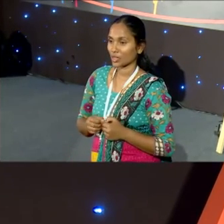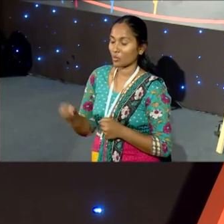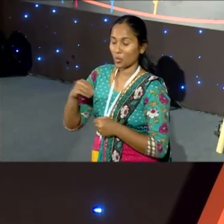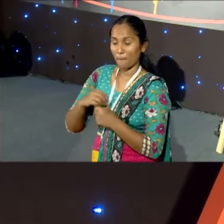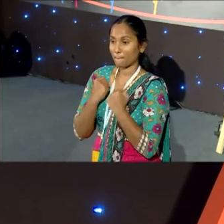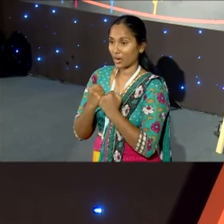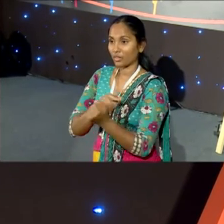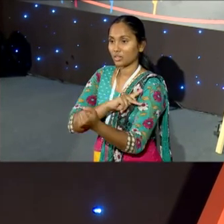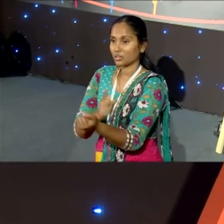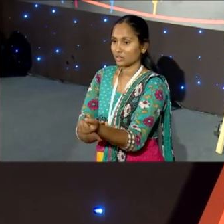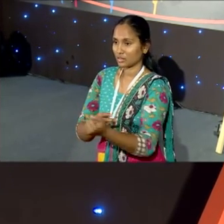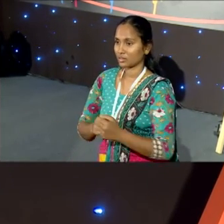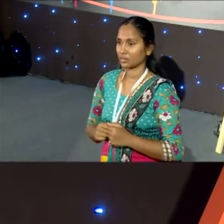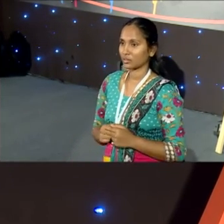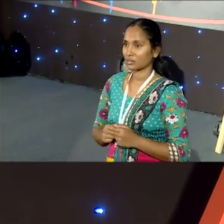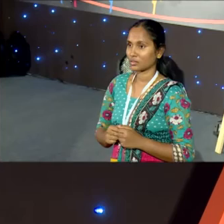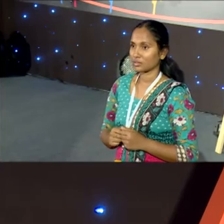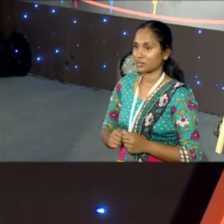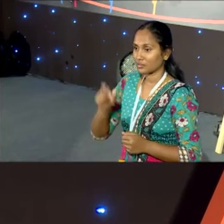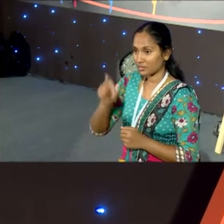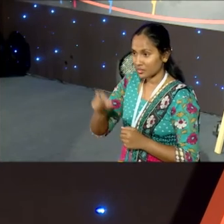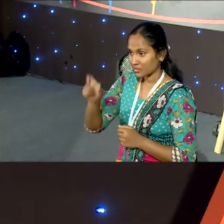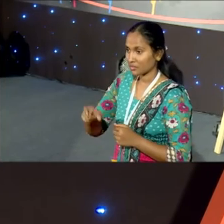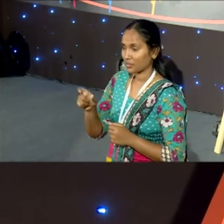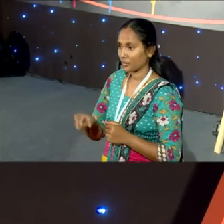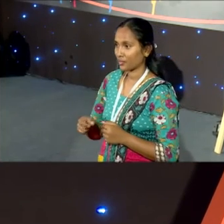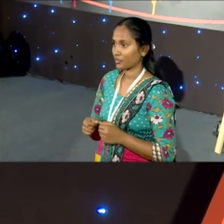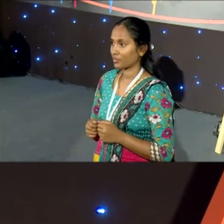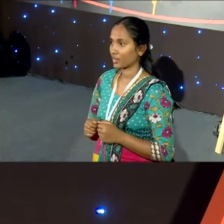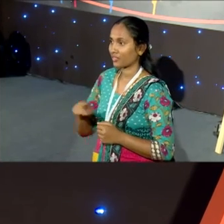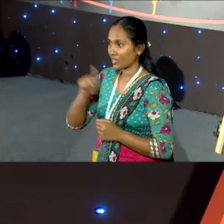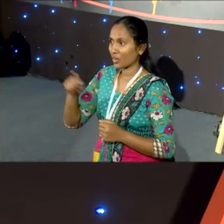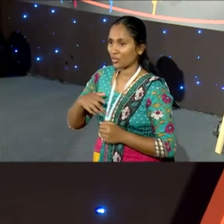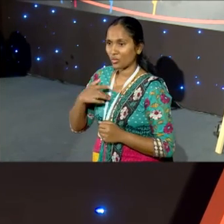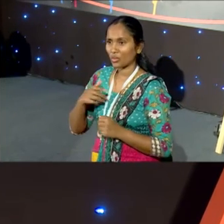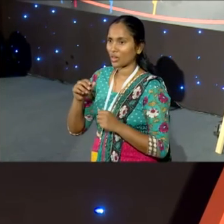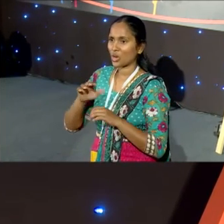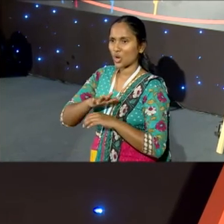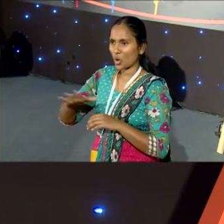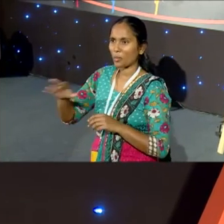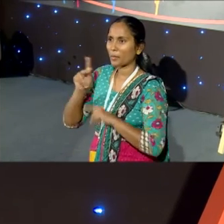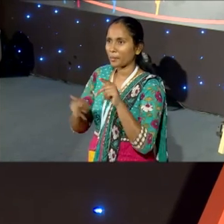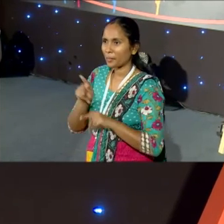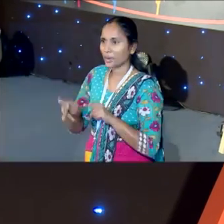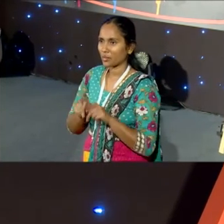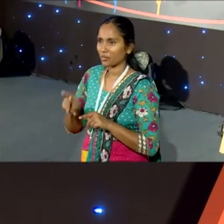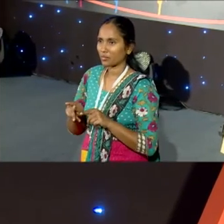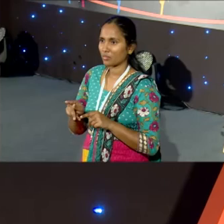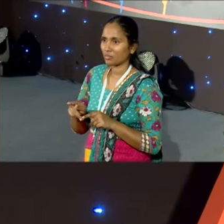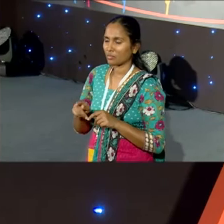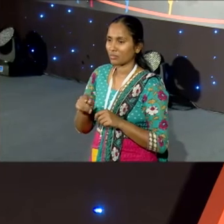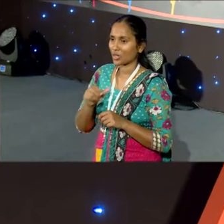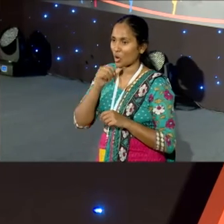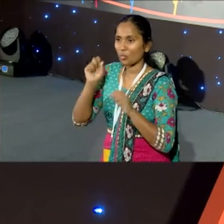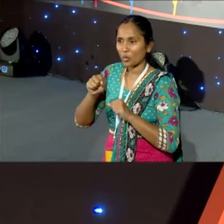powerful single embodiment that we realize that normal people cannot